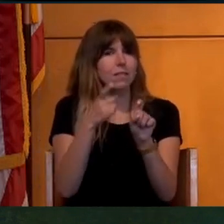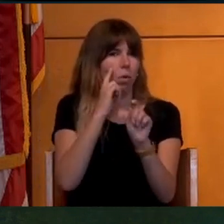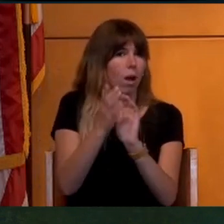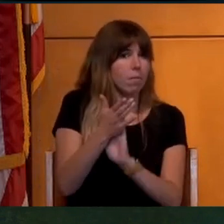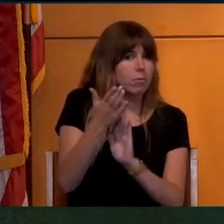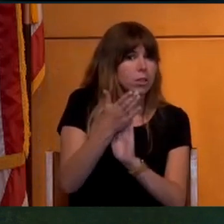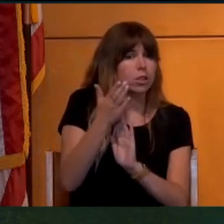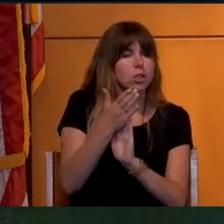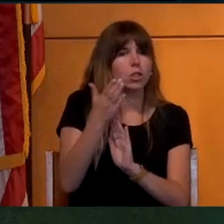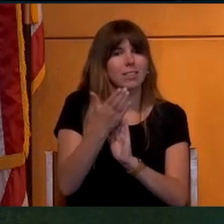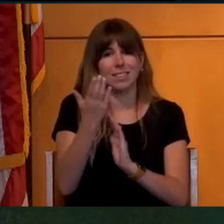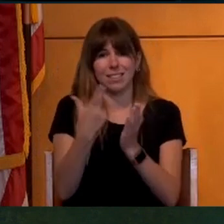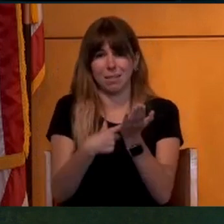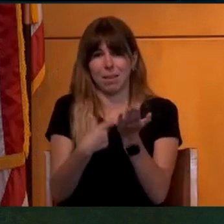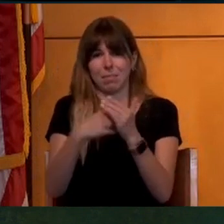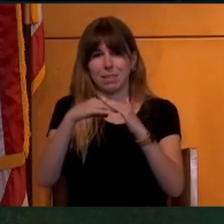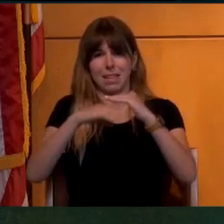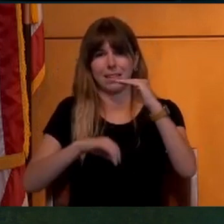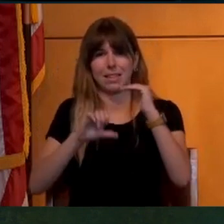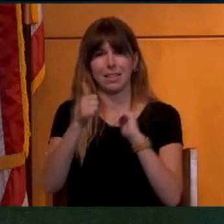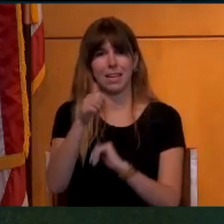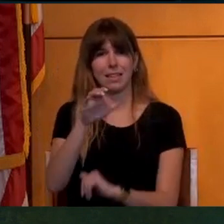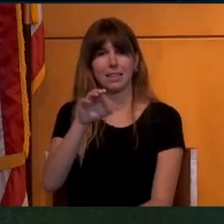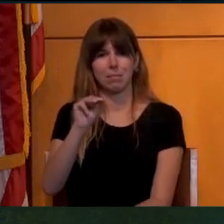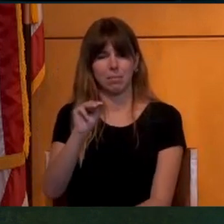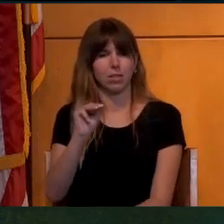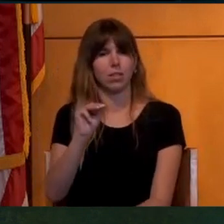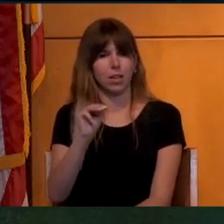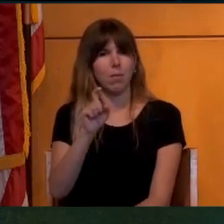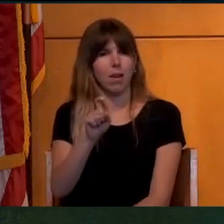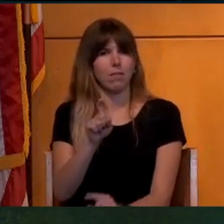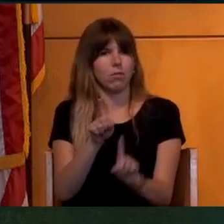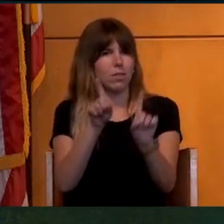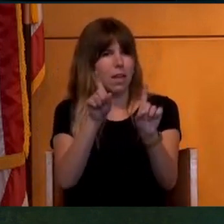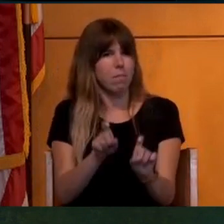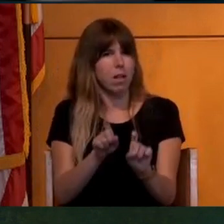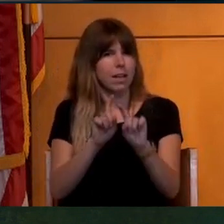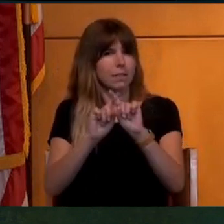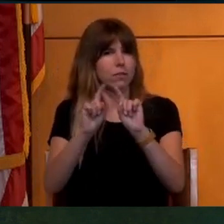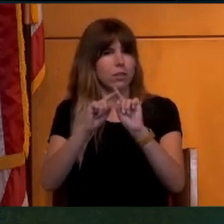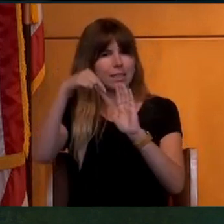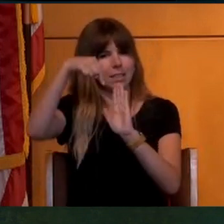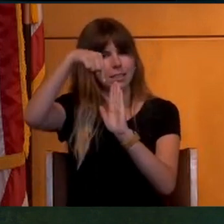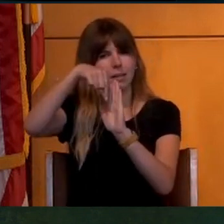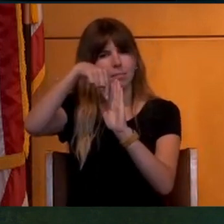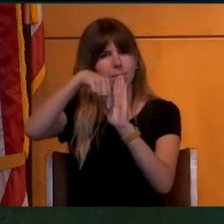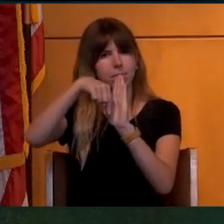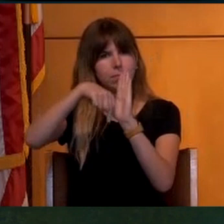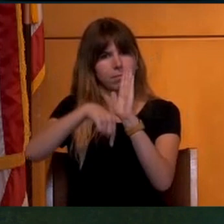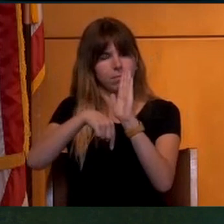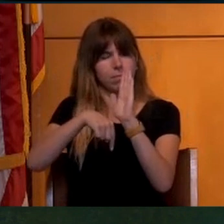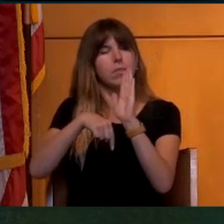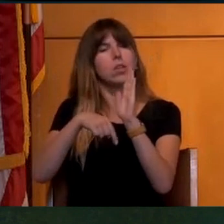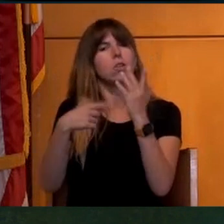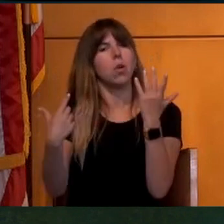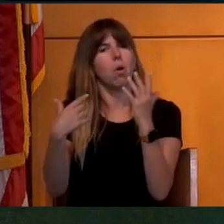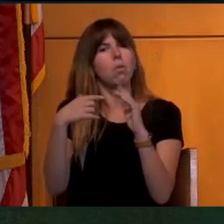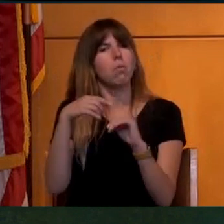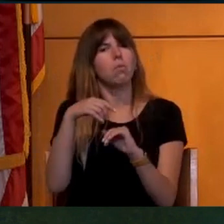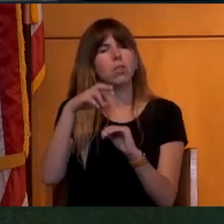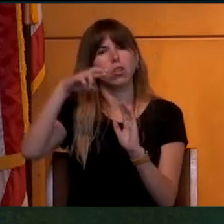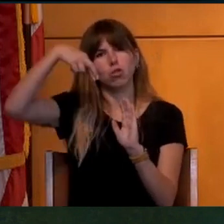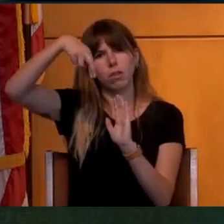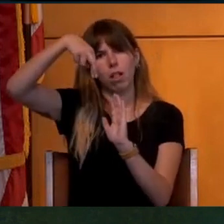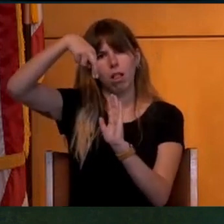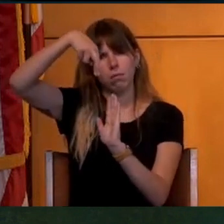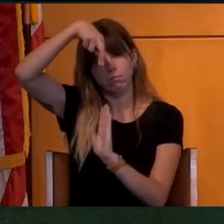centimeters in many cases. And we have to sample at multiple depths. So our neutron sample down around 80 centimeters or so. Our drill is a 1 meter